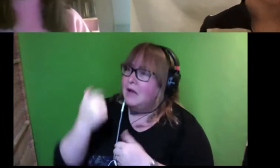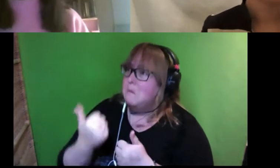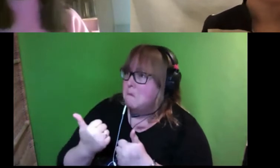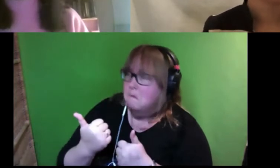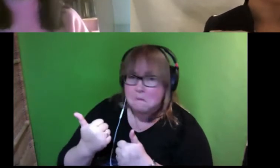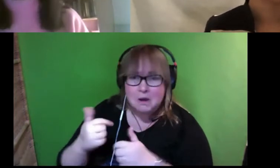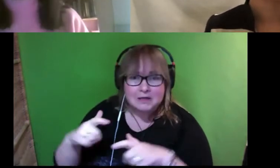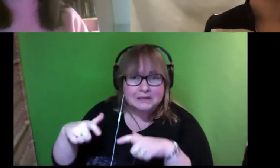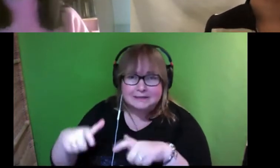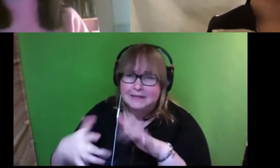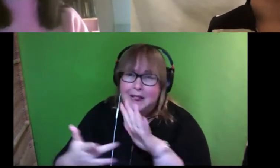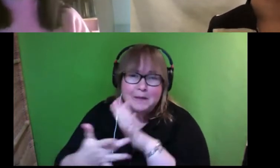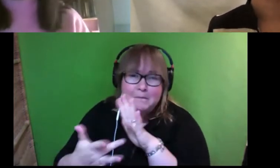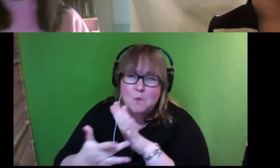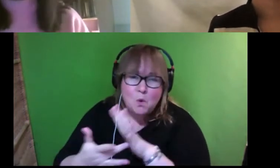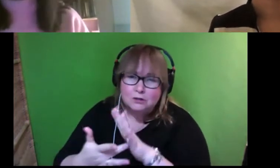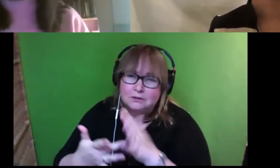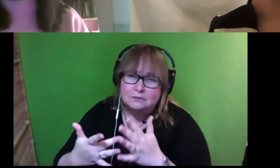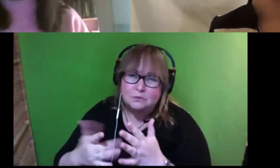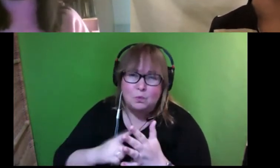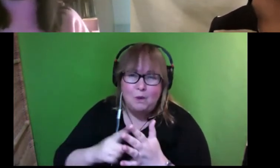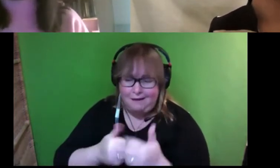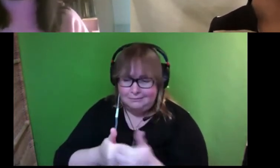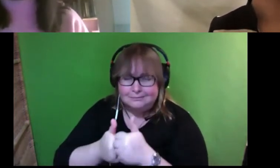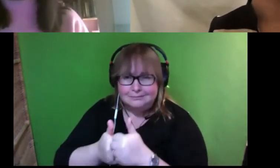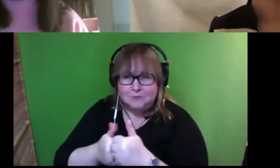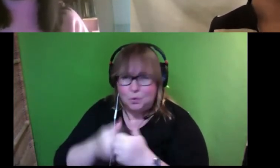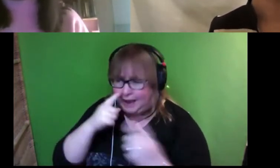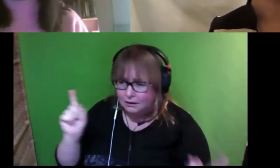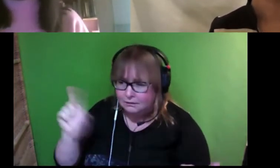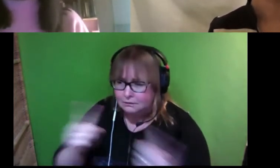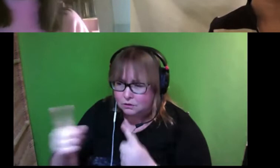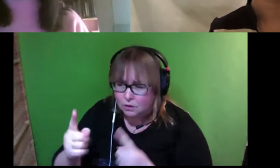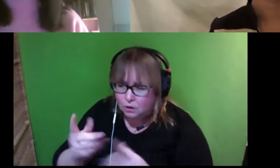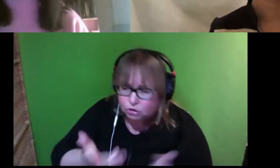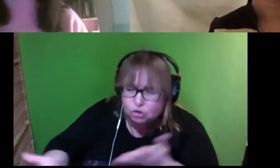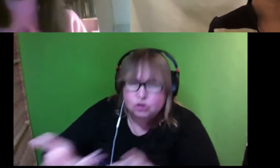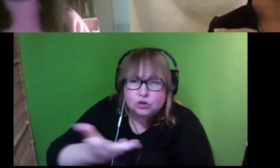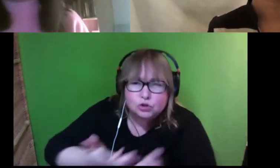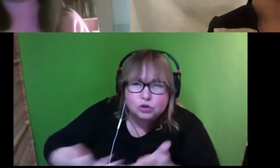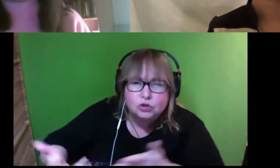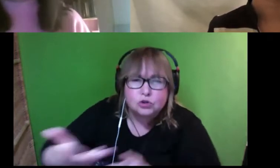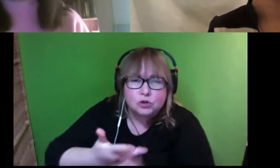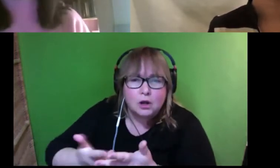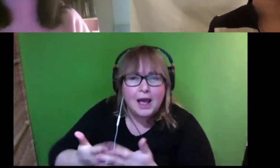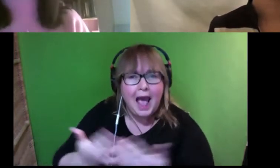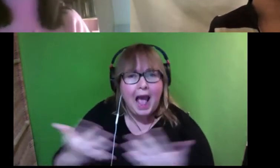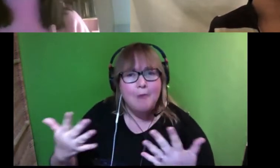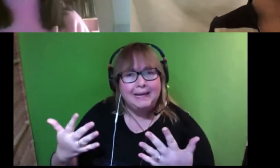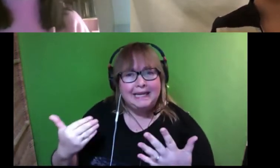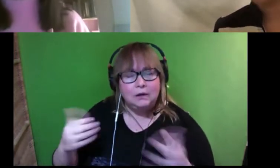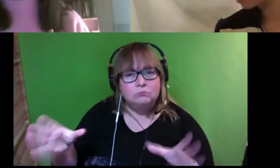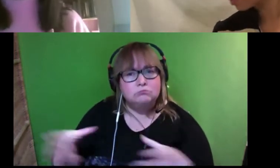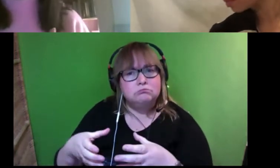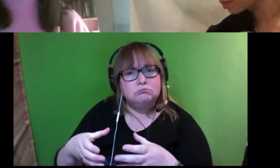very, very important support space for one another. And it's not just us two, there's 10 other members, and we